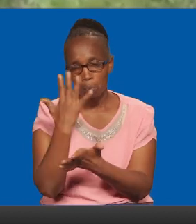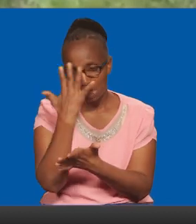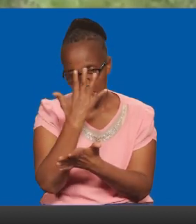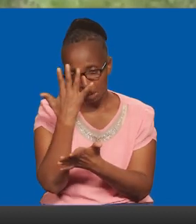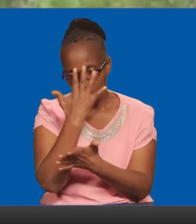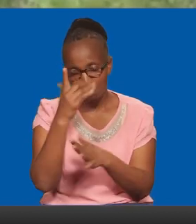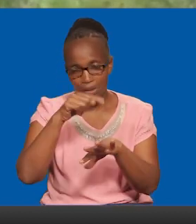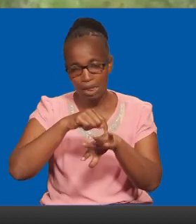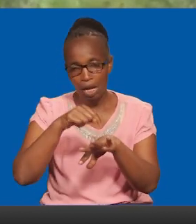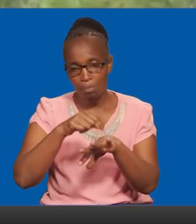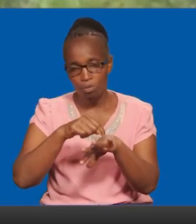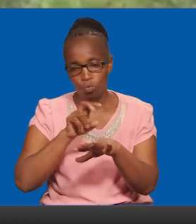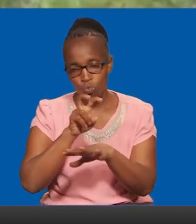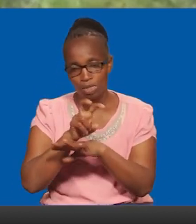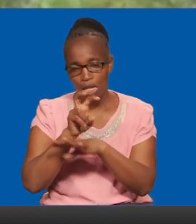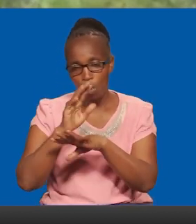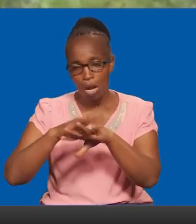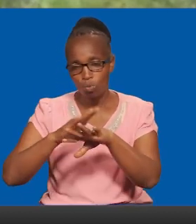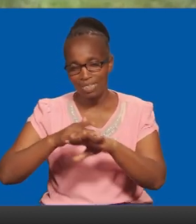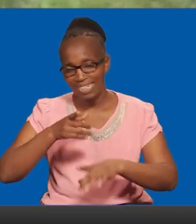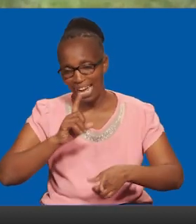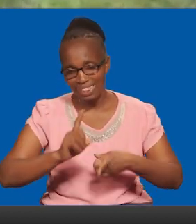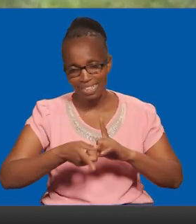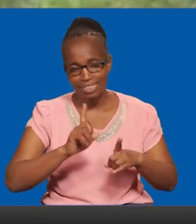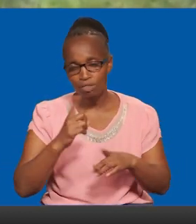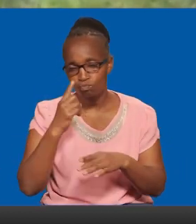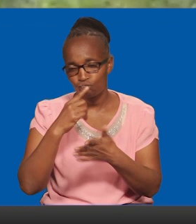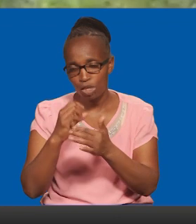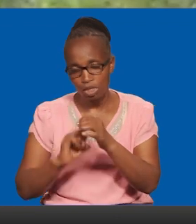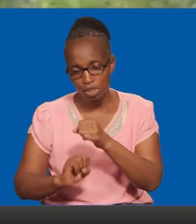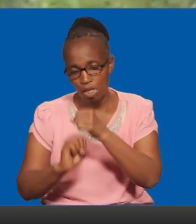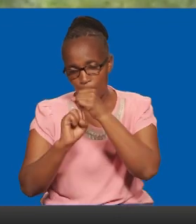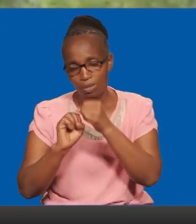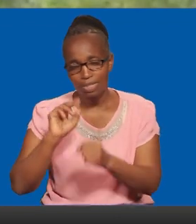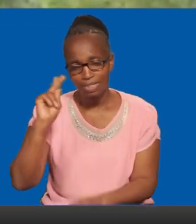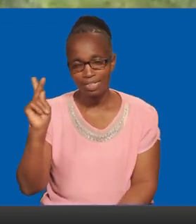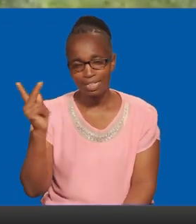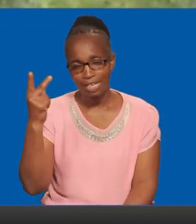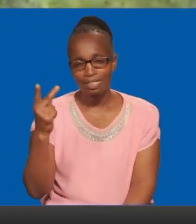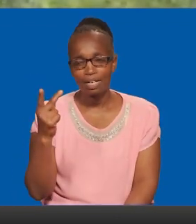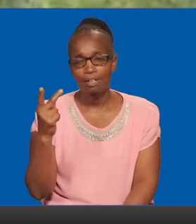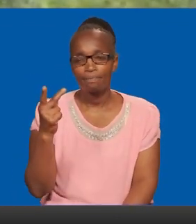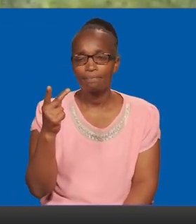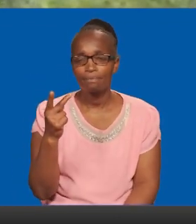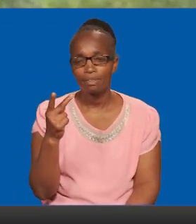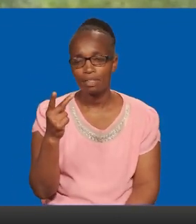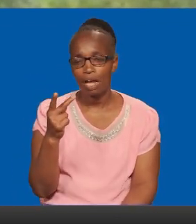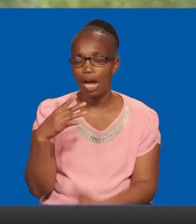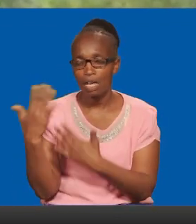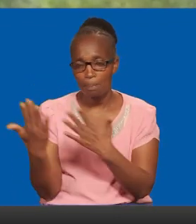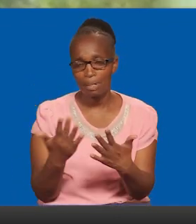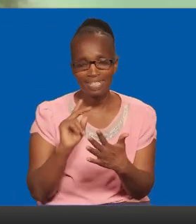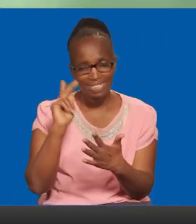tunaona haya sana tukipata our gold medalists, our champions, ambaye walisaidia Kenya na kuweka Kenya